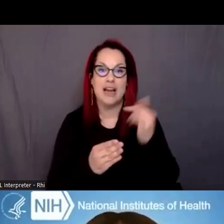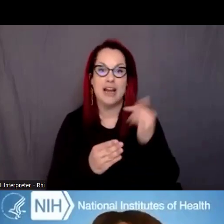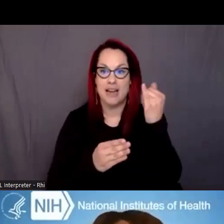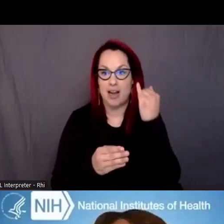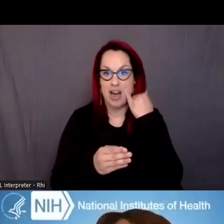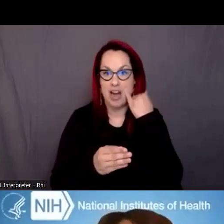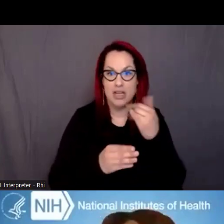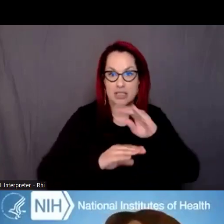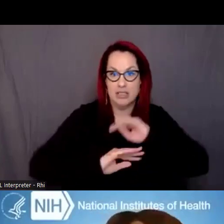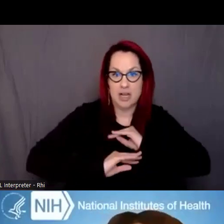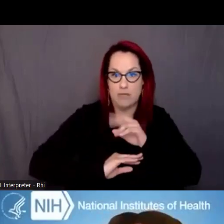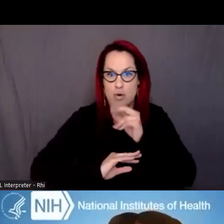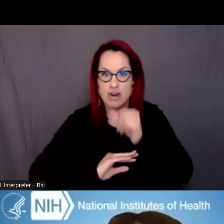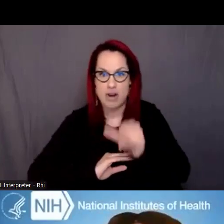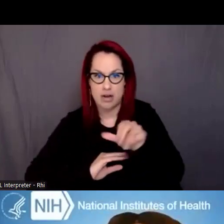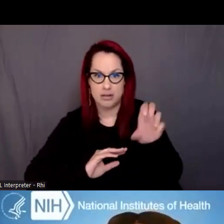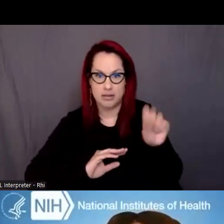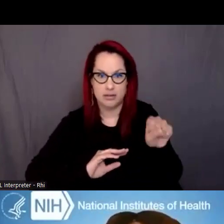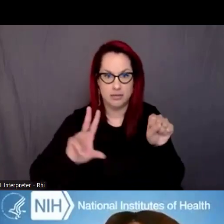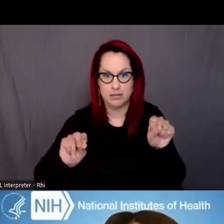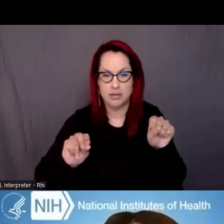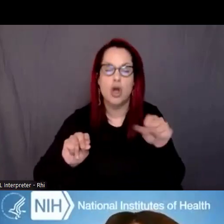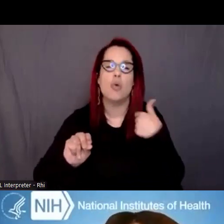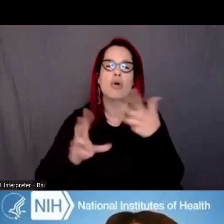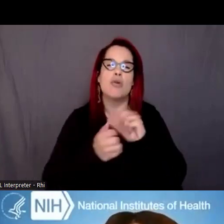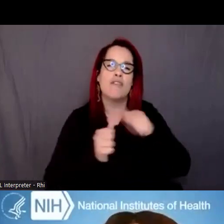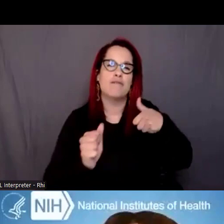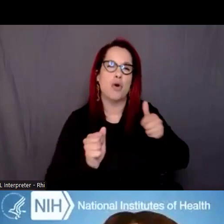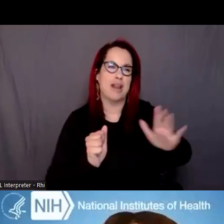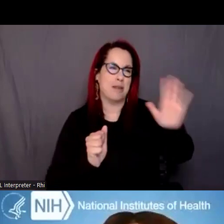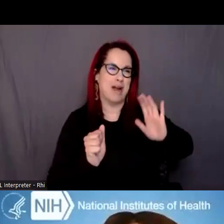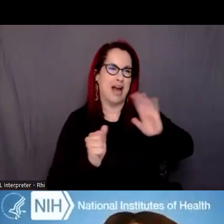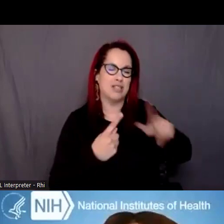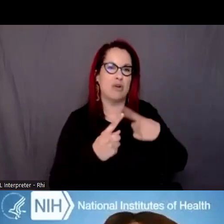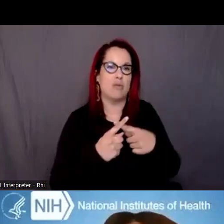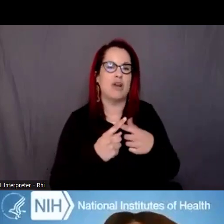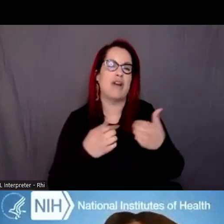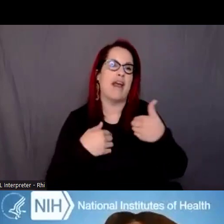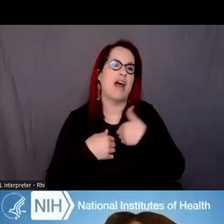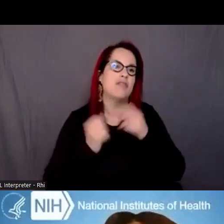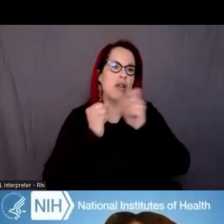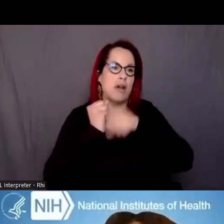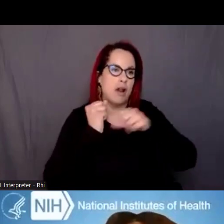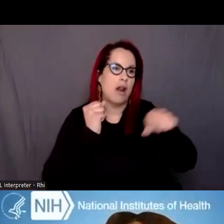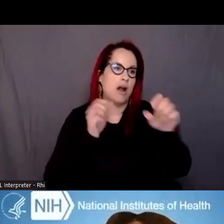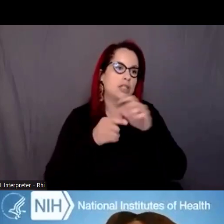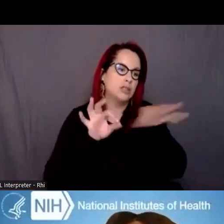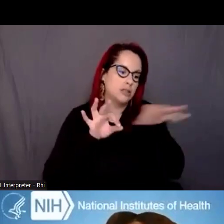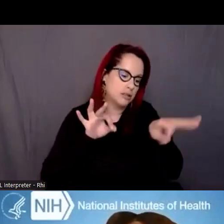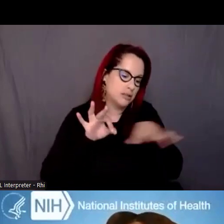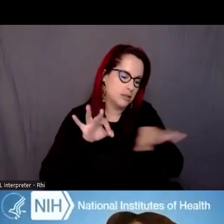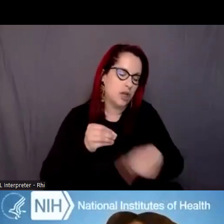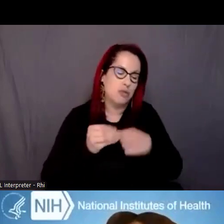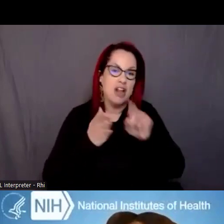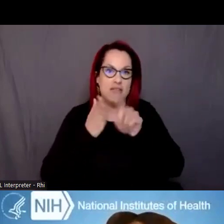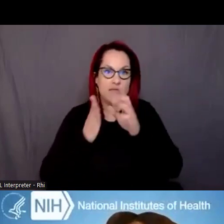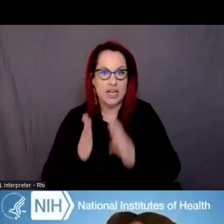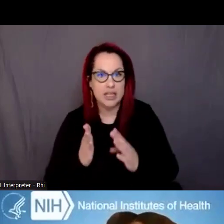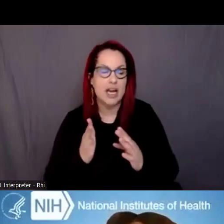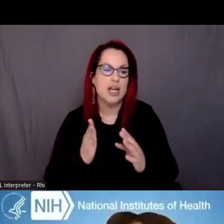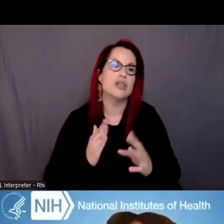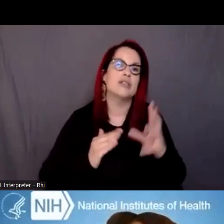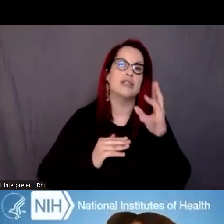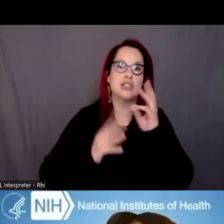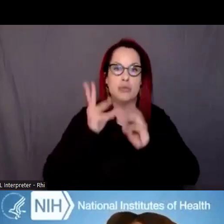of what happened in the past, where it would go on and on about the investigator and their experience, and that would make up for deficiencies in the grant, and that would drive